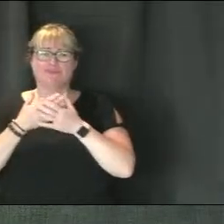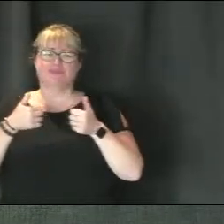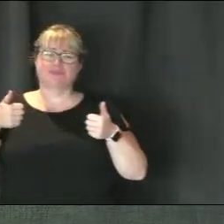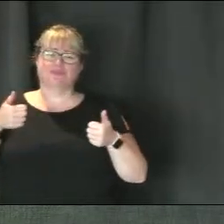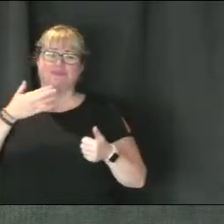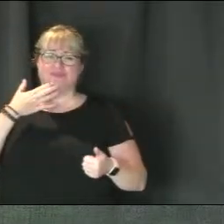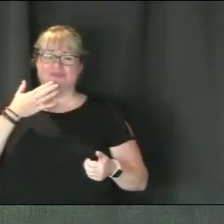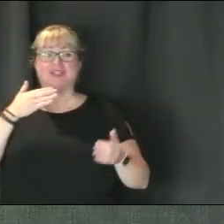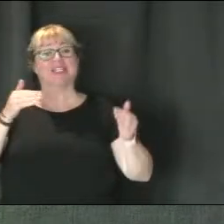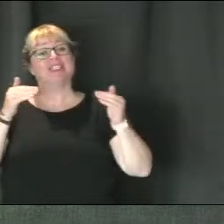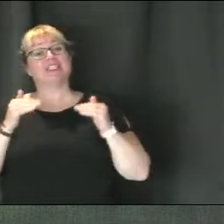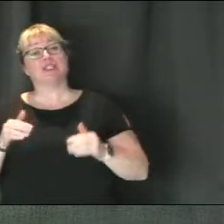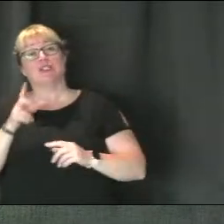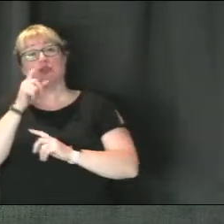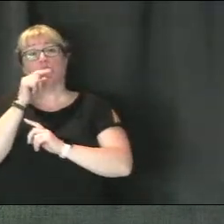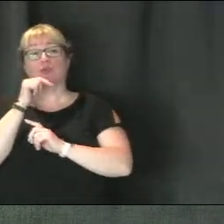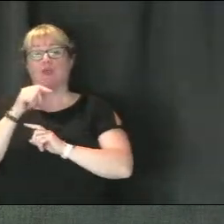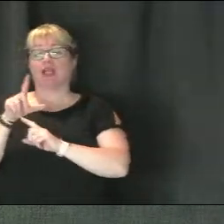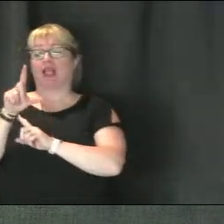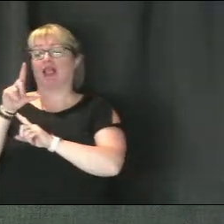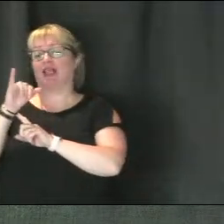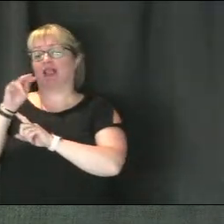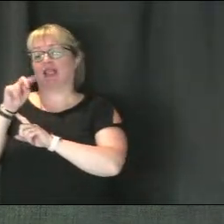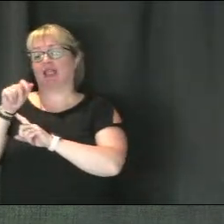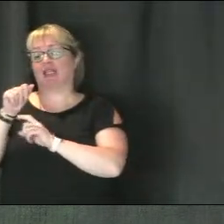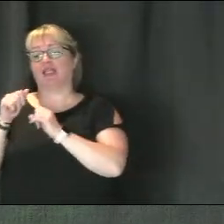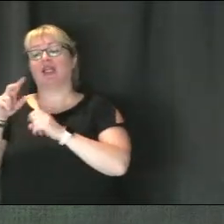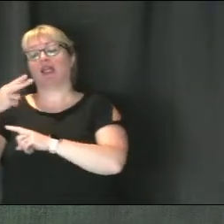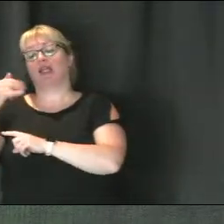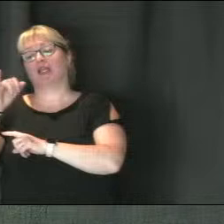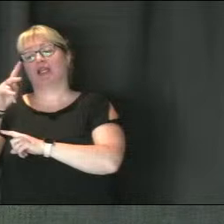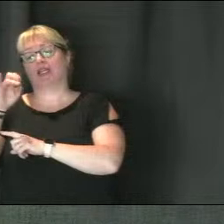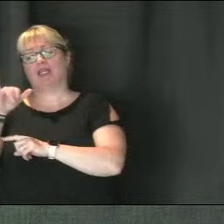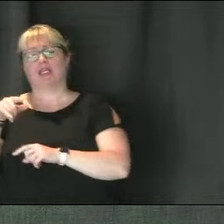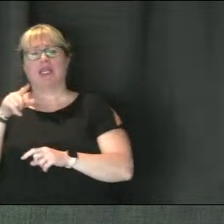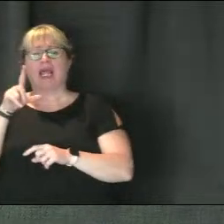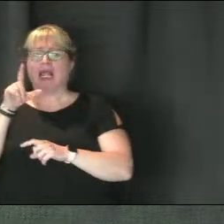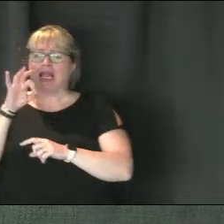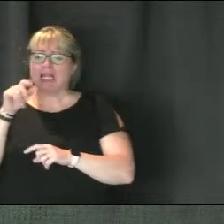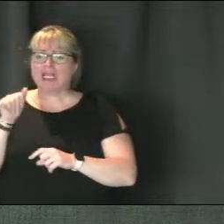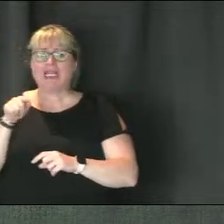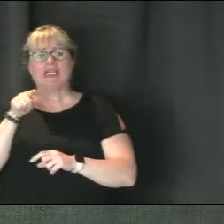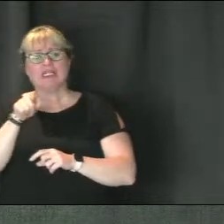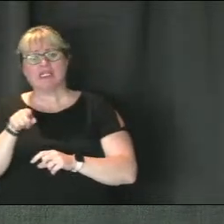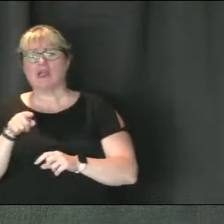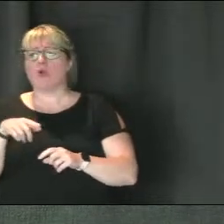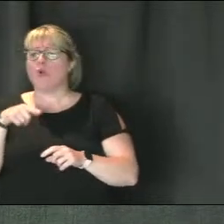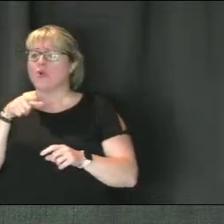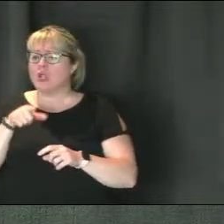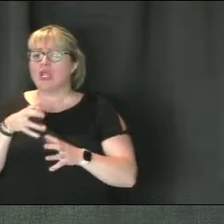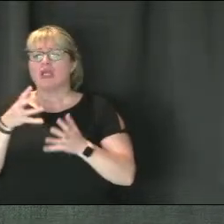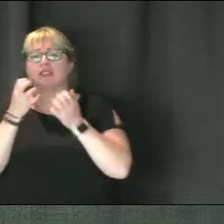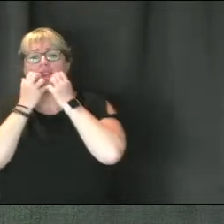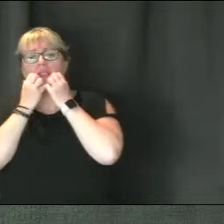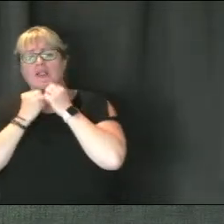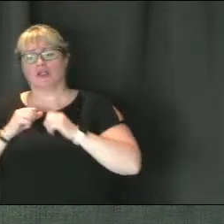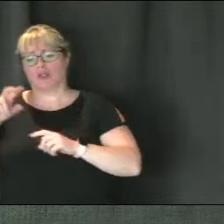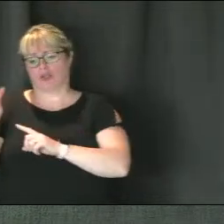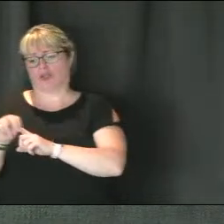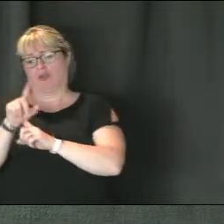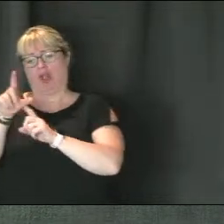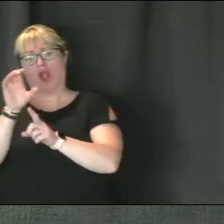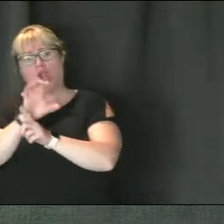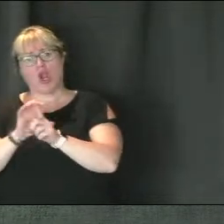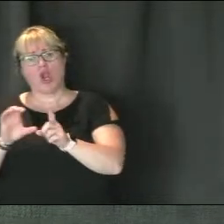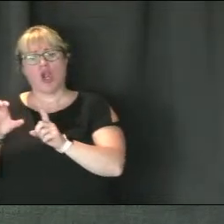Our next recipient is Linda Hickey. Linda has dedicated her time to keeping Newfoundland and Labrador's culture and heritage alive